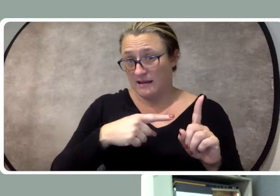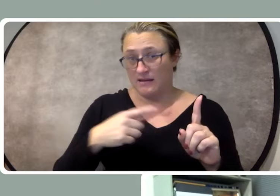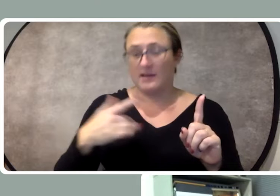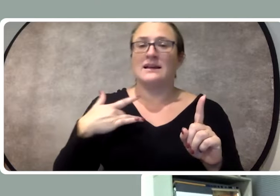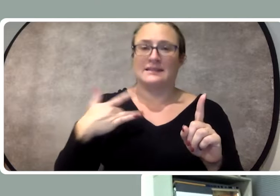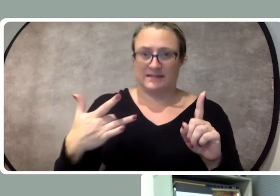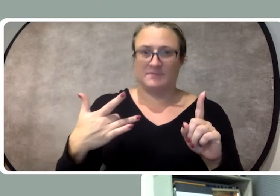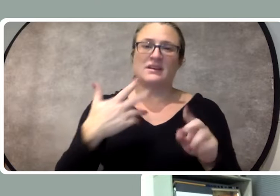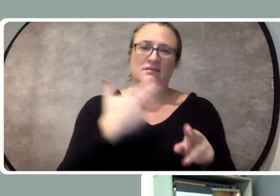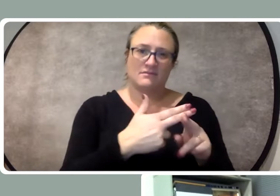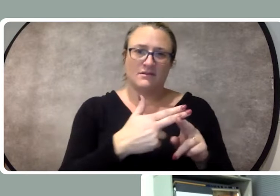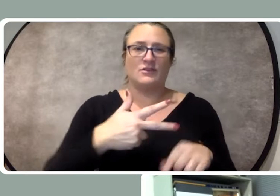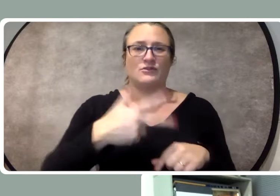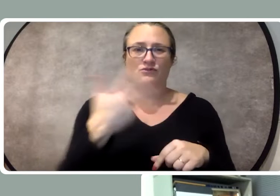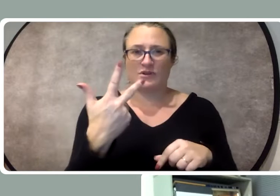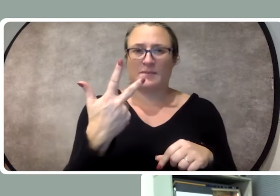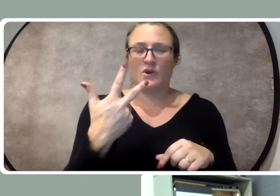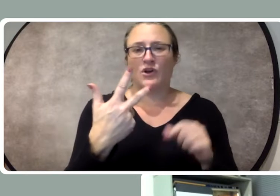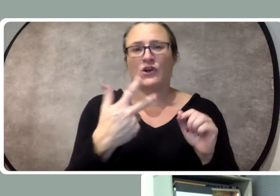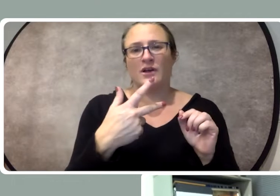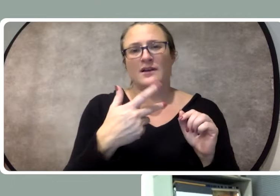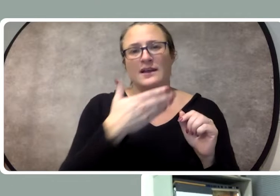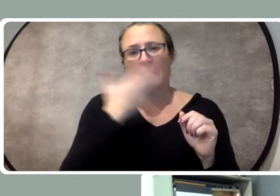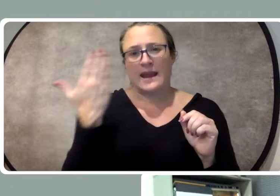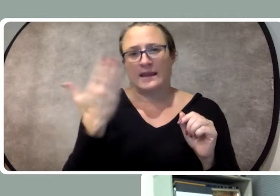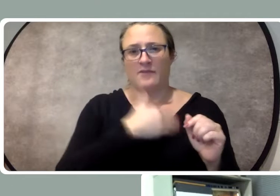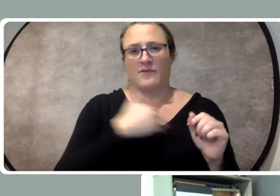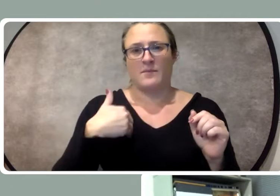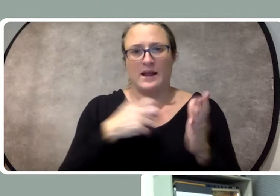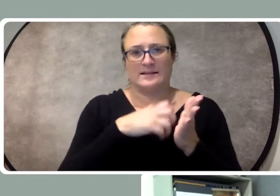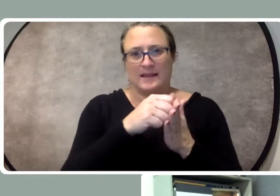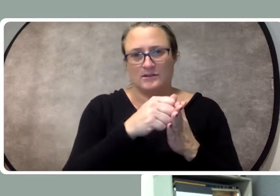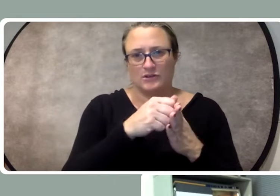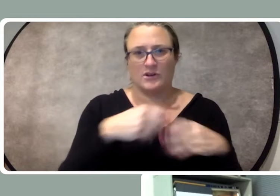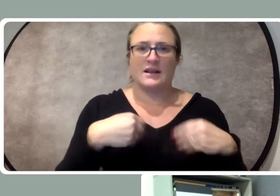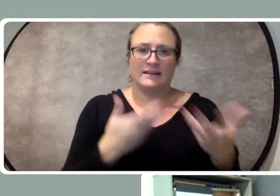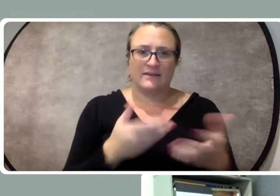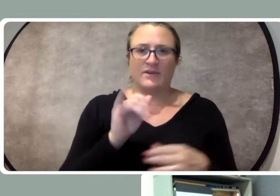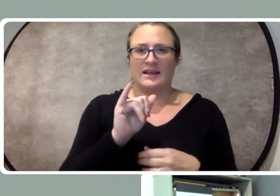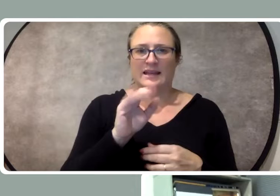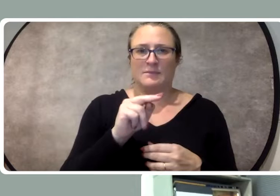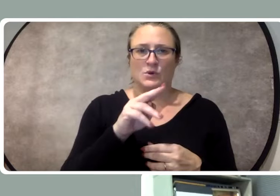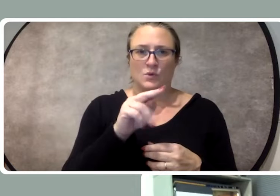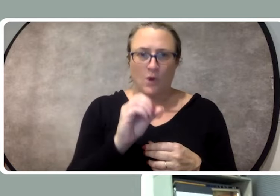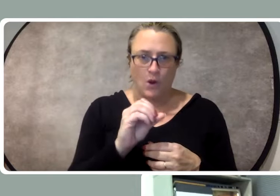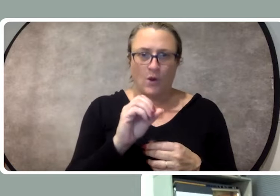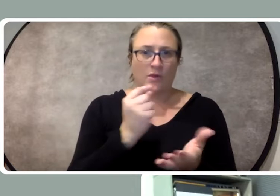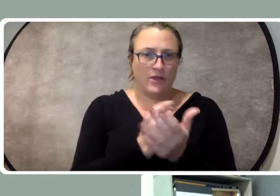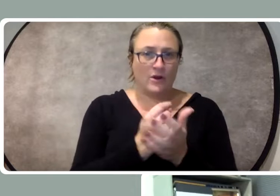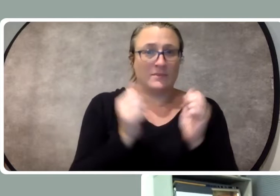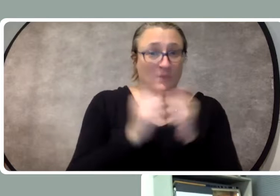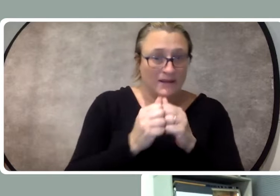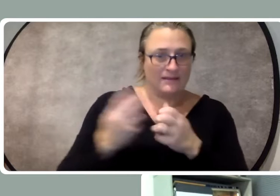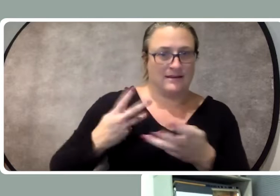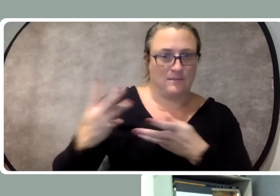triple negative breast cancer and offer them chemotherapy with immunotherapy in the early stage setting.